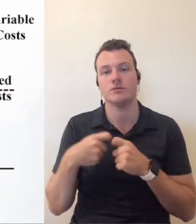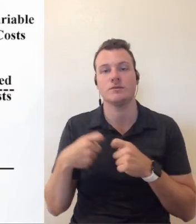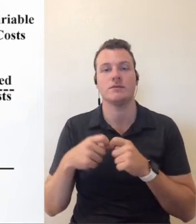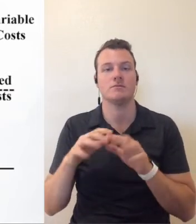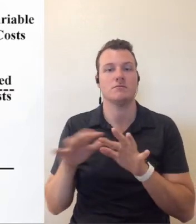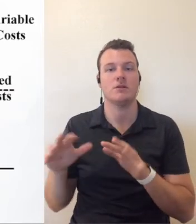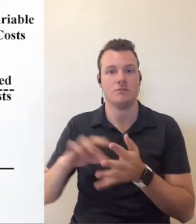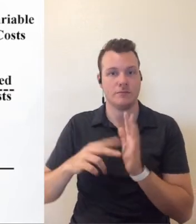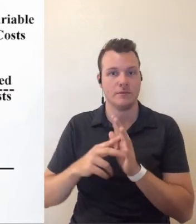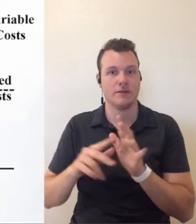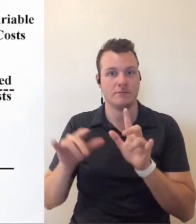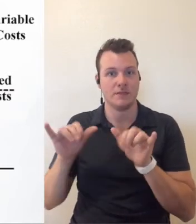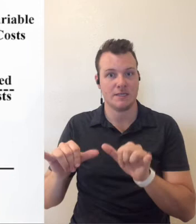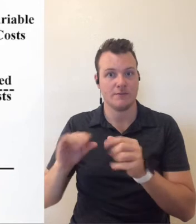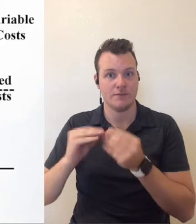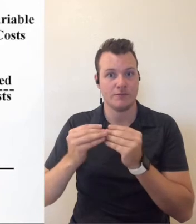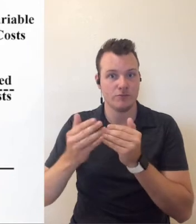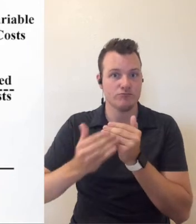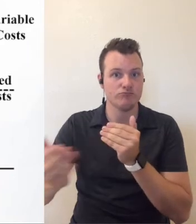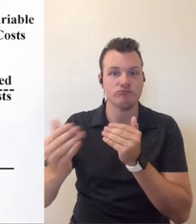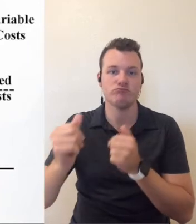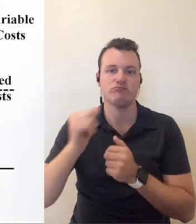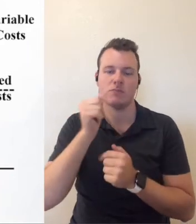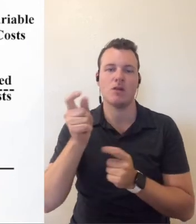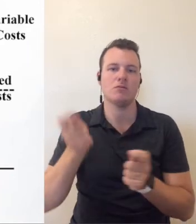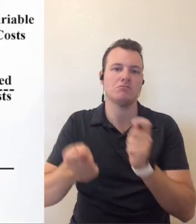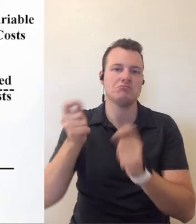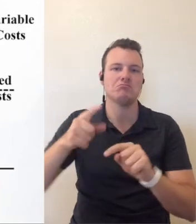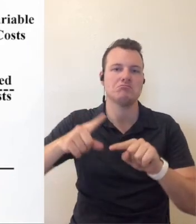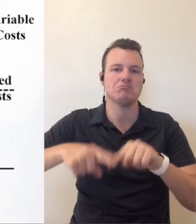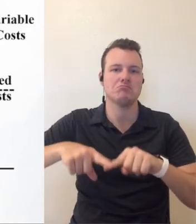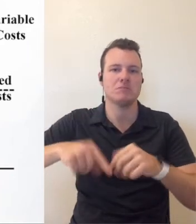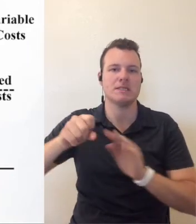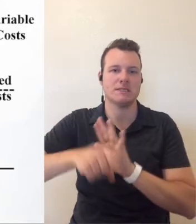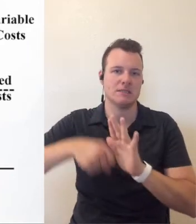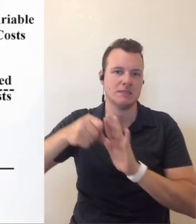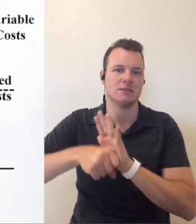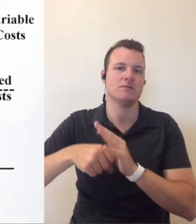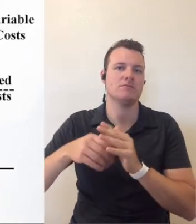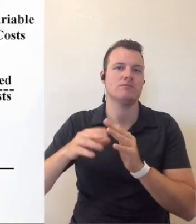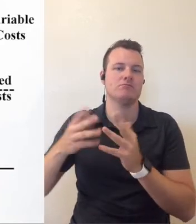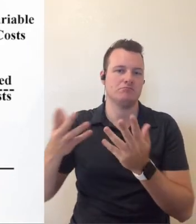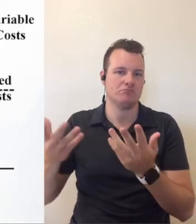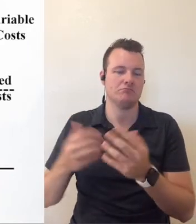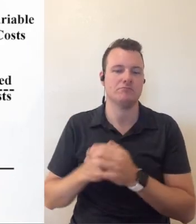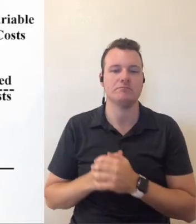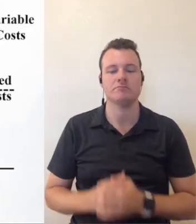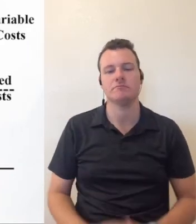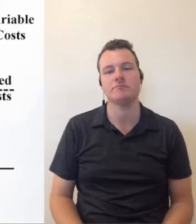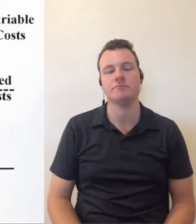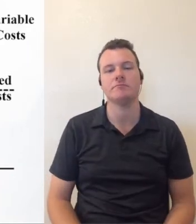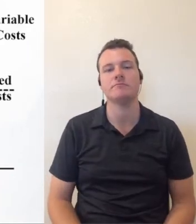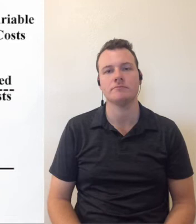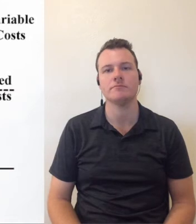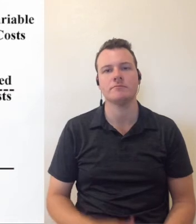your utilities are not always going to be the same number. They're going to vary from season to season and throughout the year.